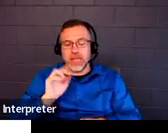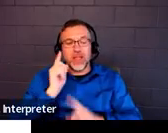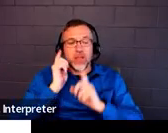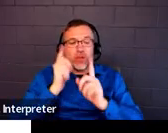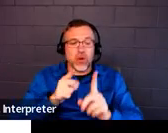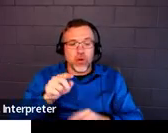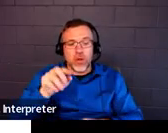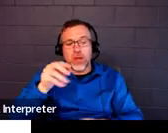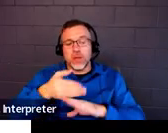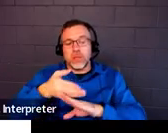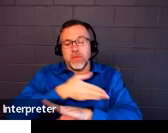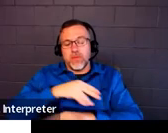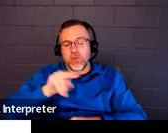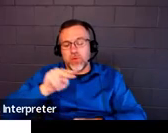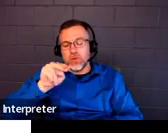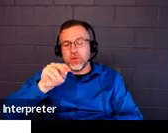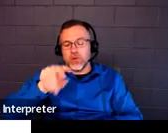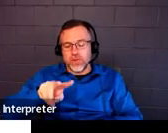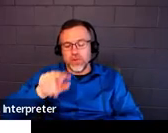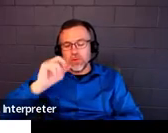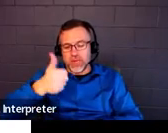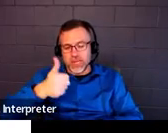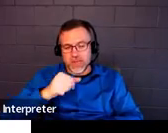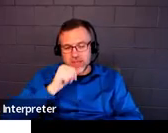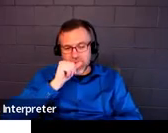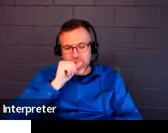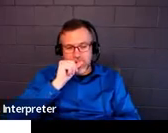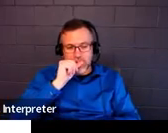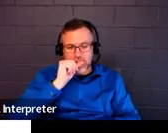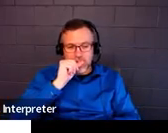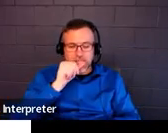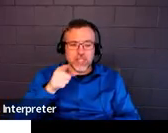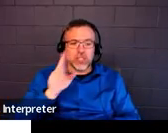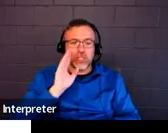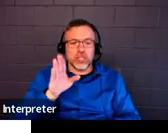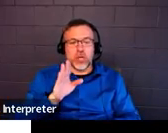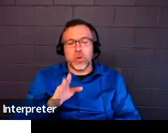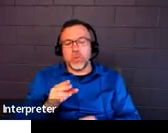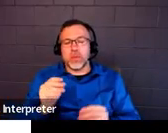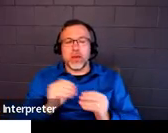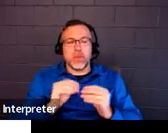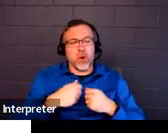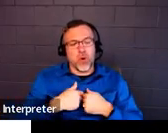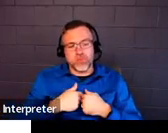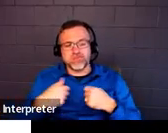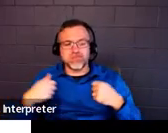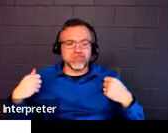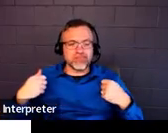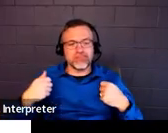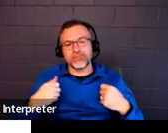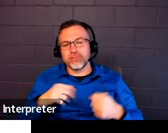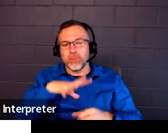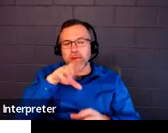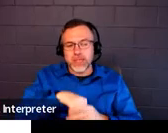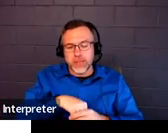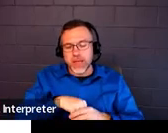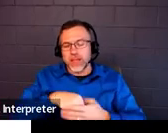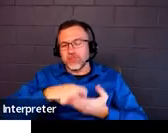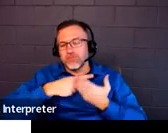10th, she, given SDI and reading strategies, she'll participate in conversation and express her own ideas in